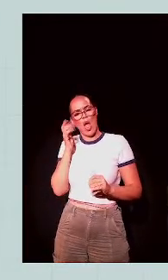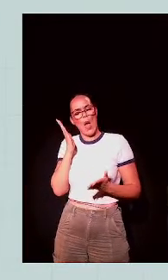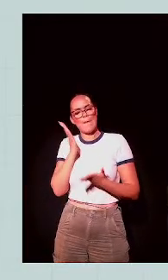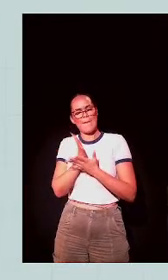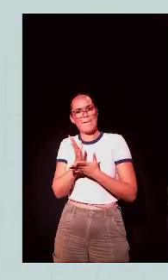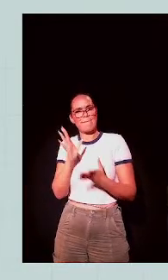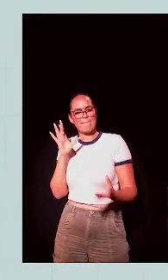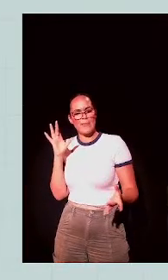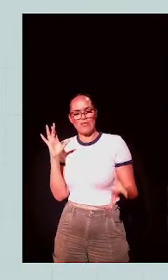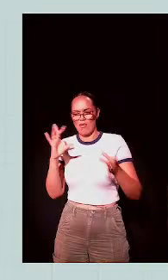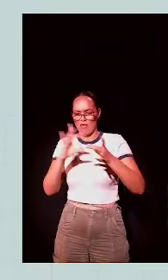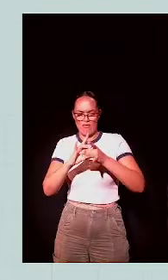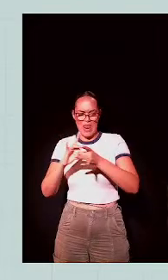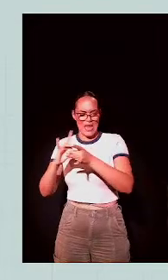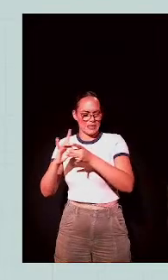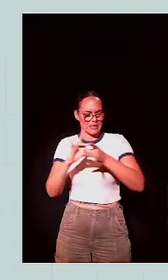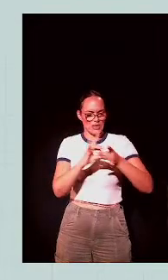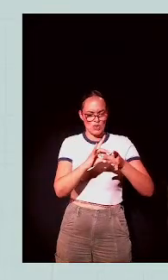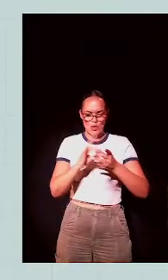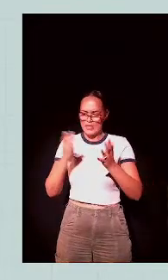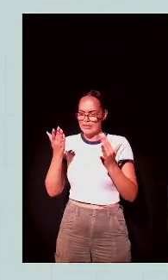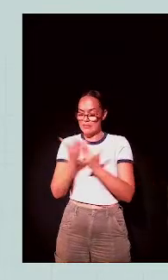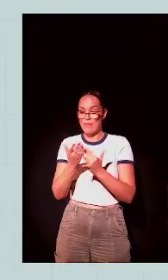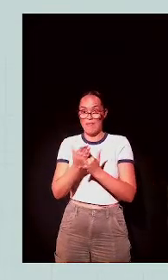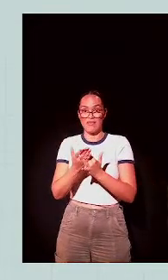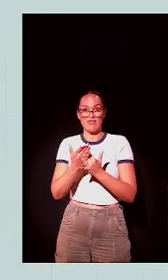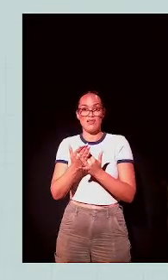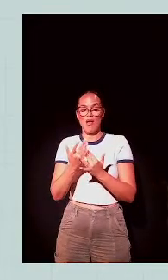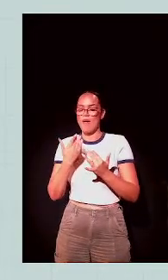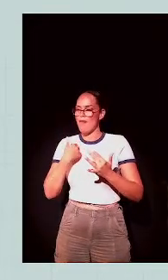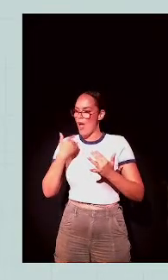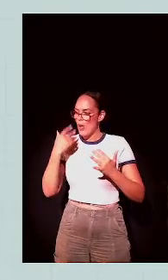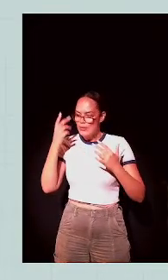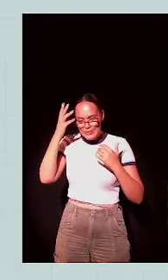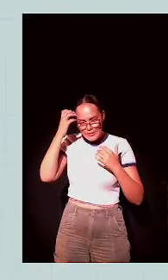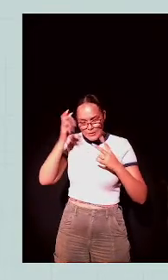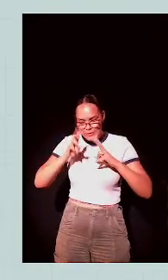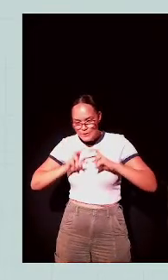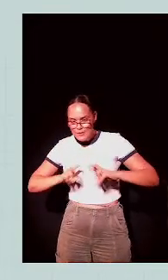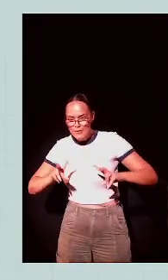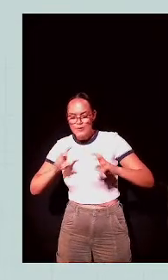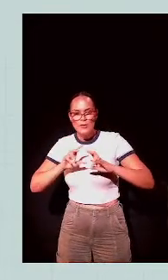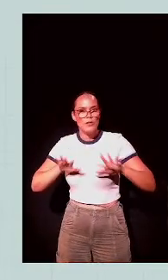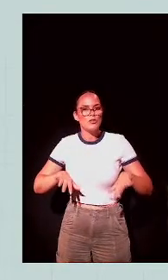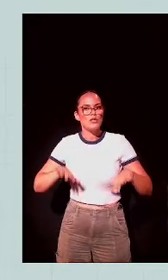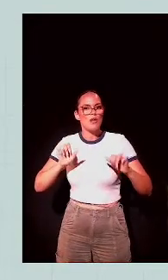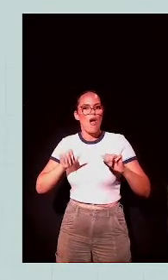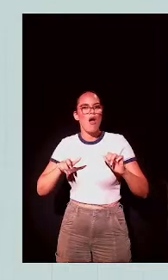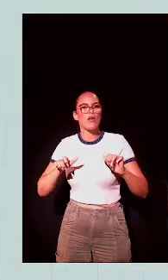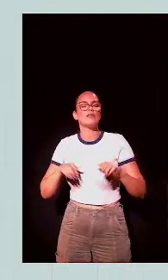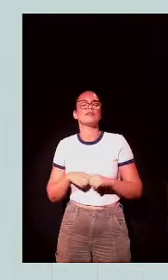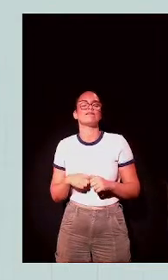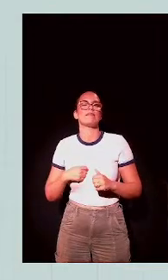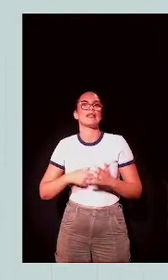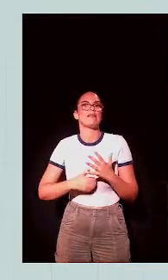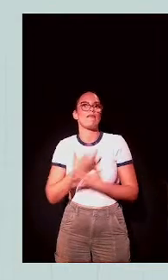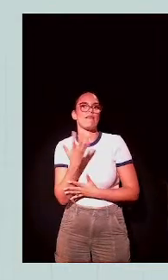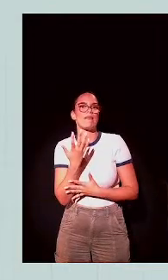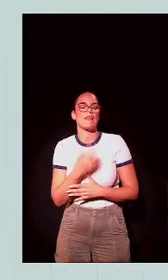to accessibility. So that was really the starting point for this talk and thinking through some of those